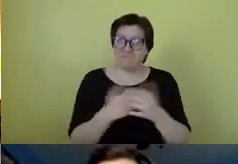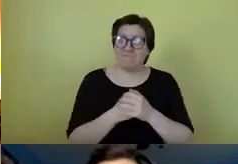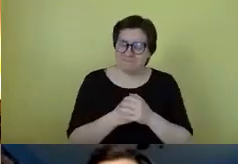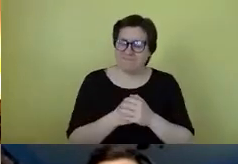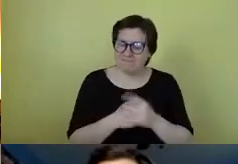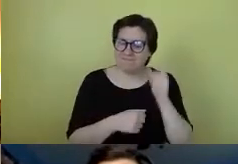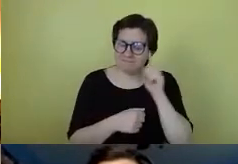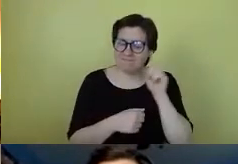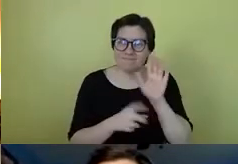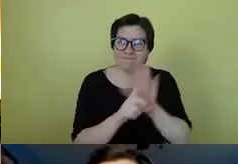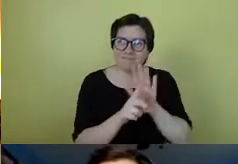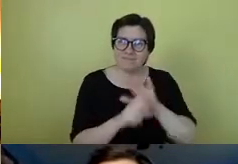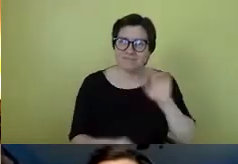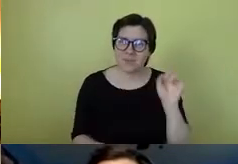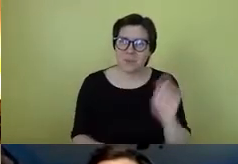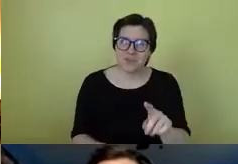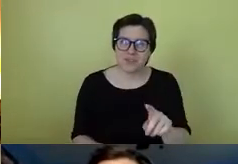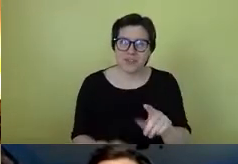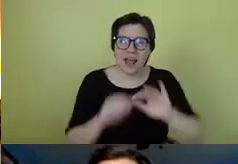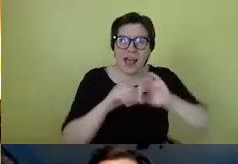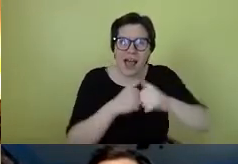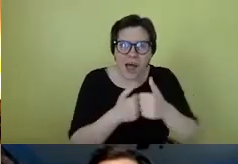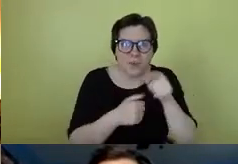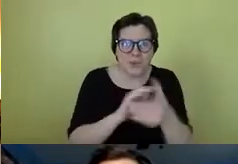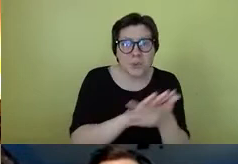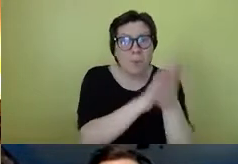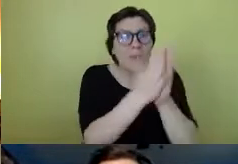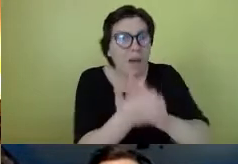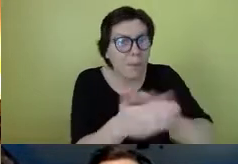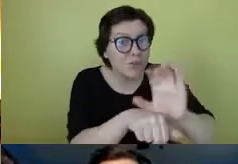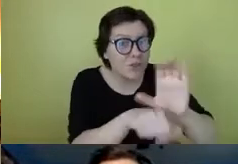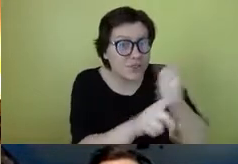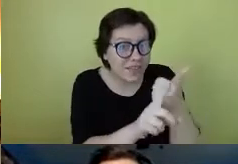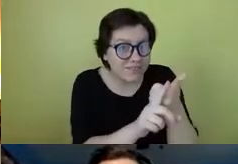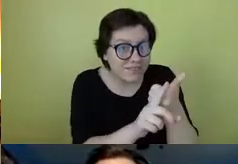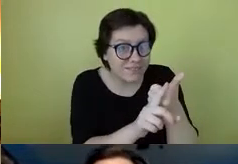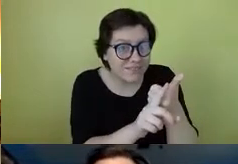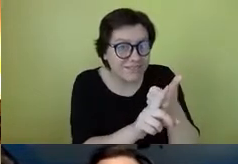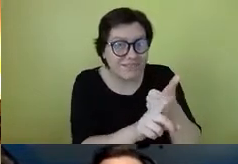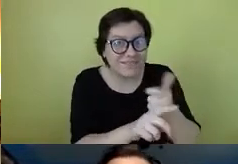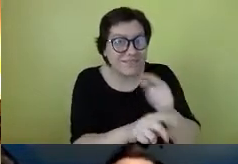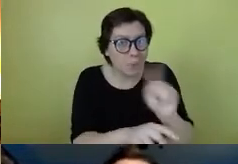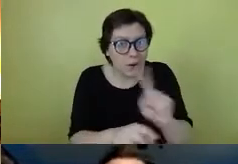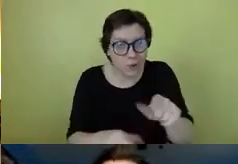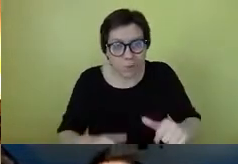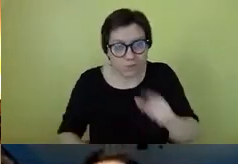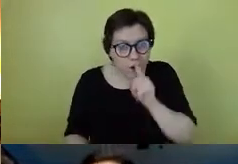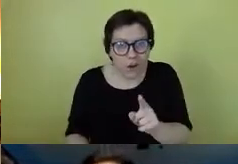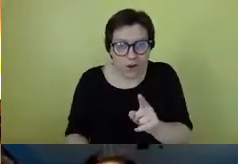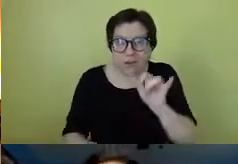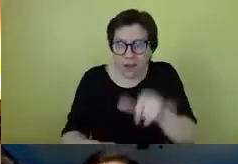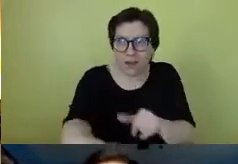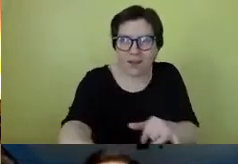your question is, how do you become the church wherever you are? The